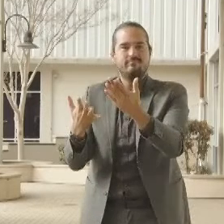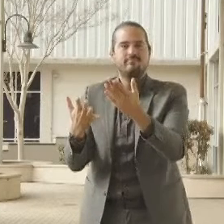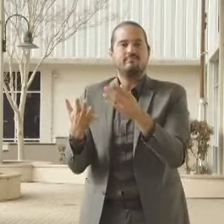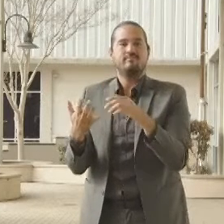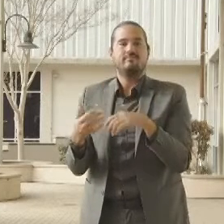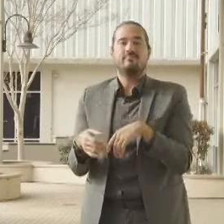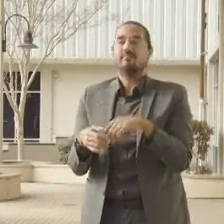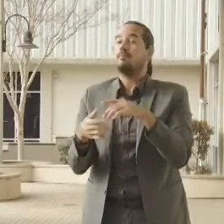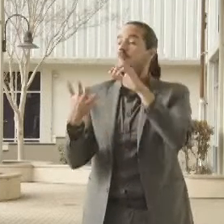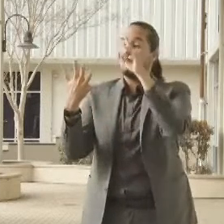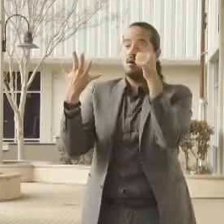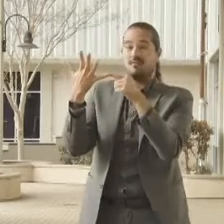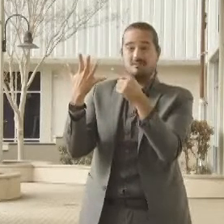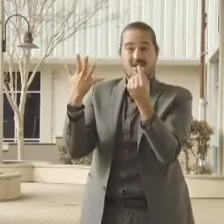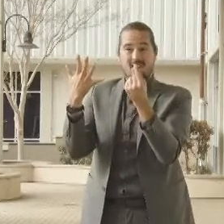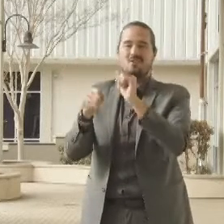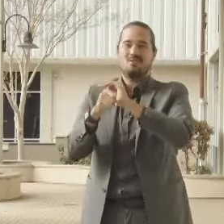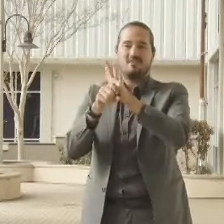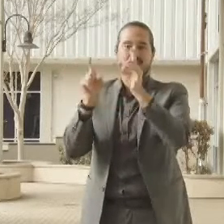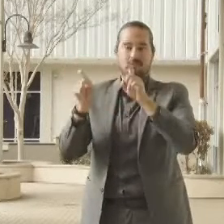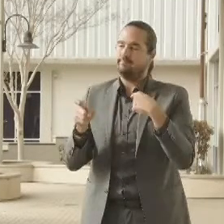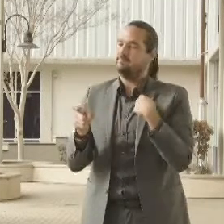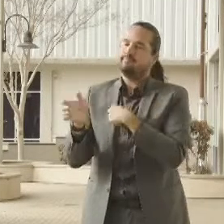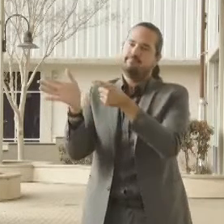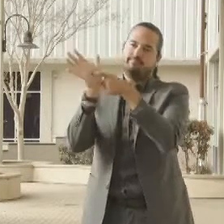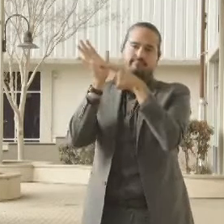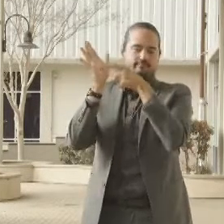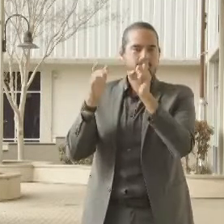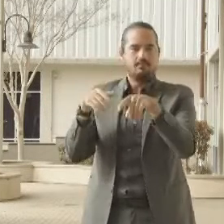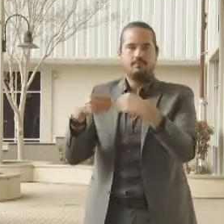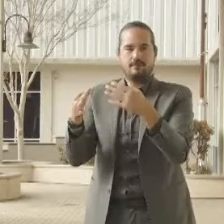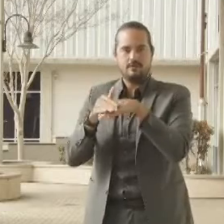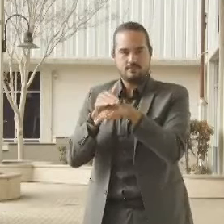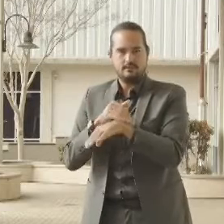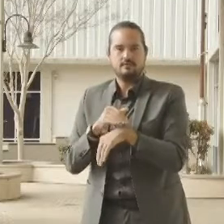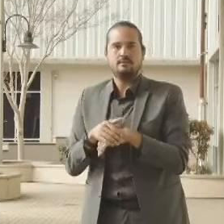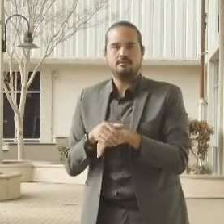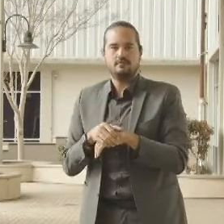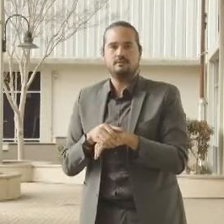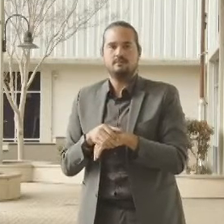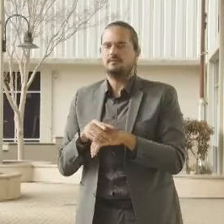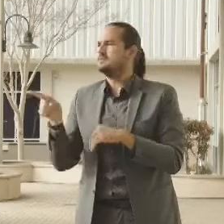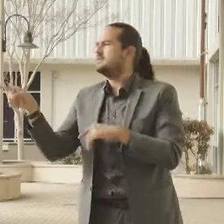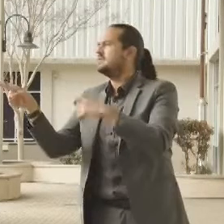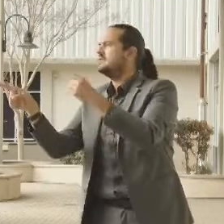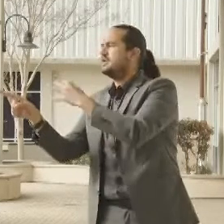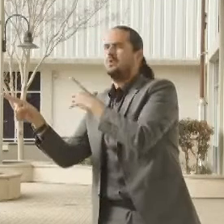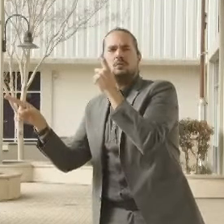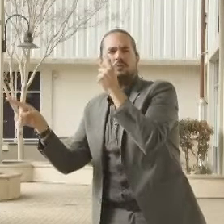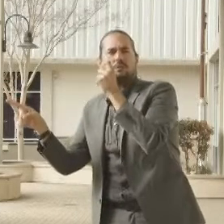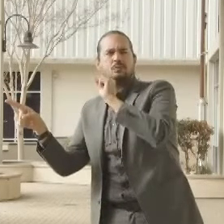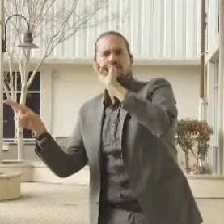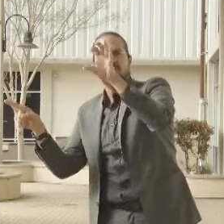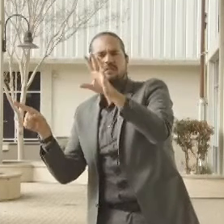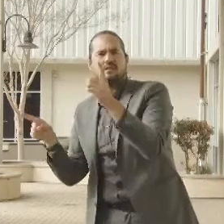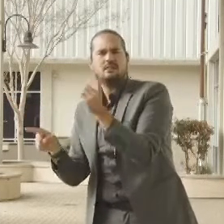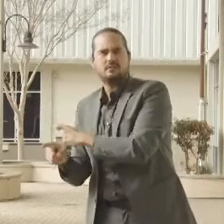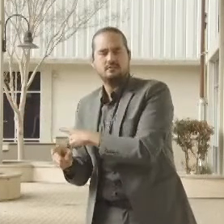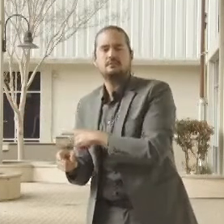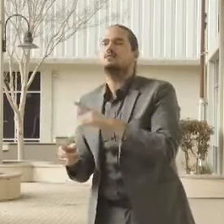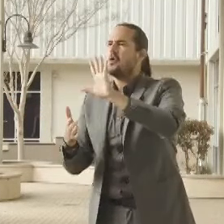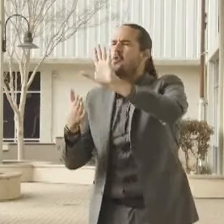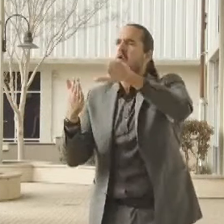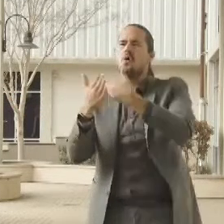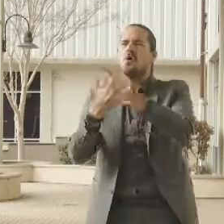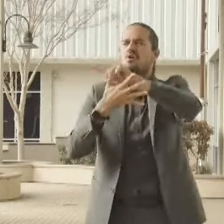these revisions. Who are those healthcare providers that you sent letters to? It's all of the large healthcare systems in our county, so